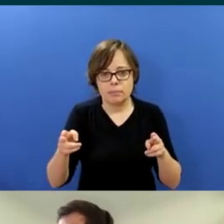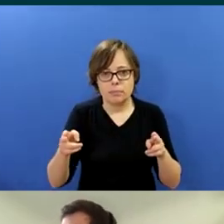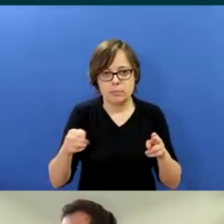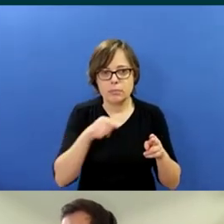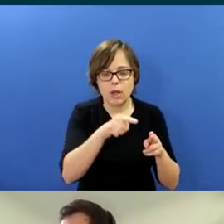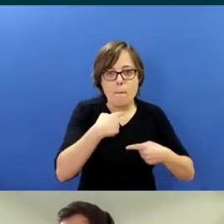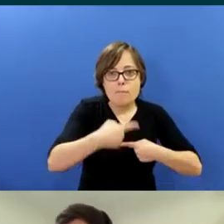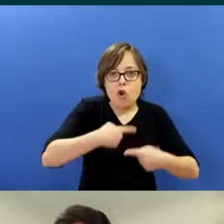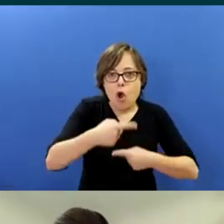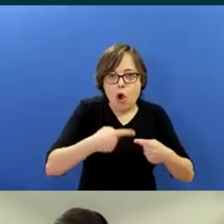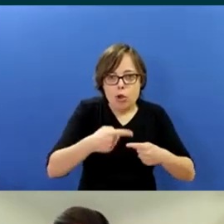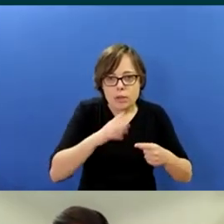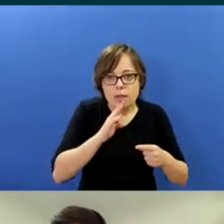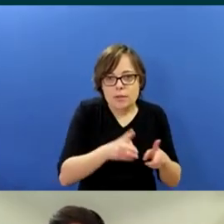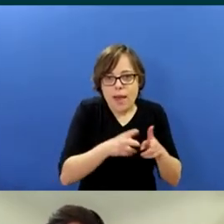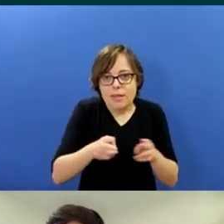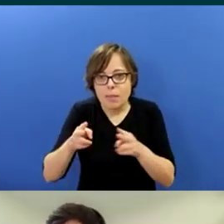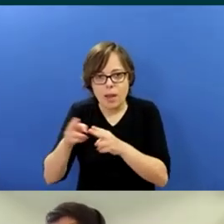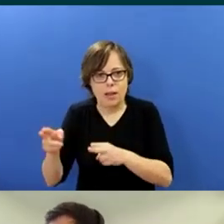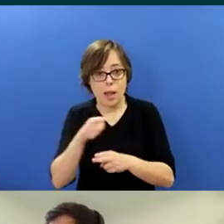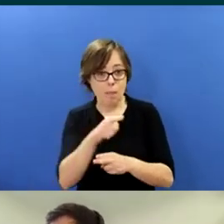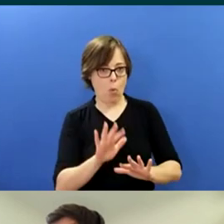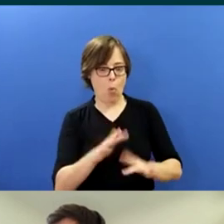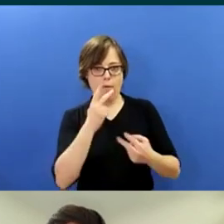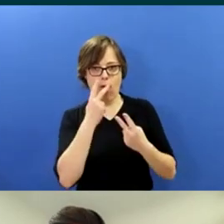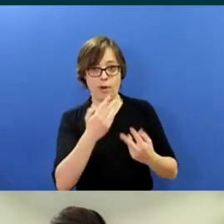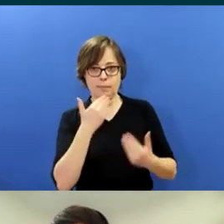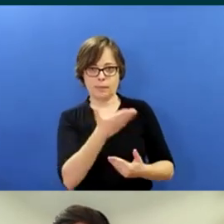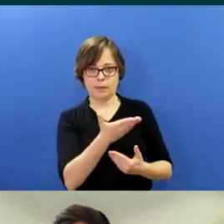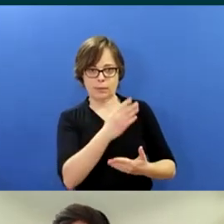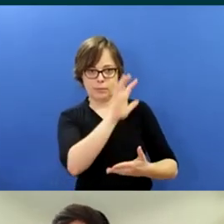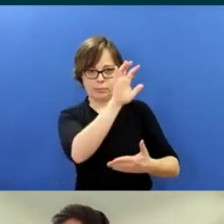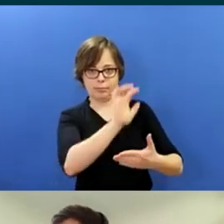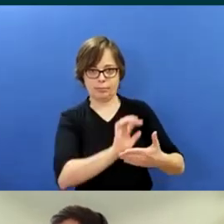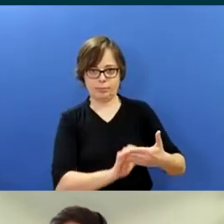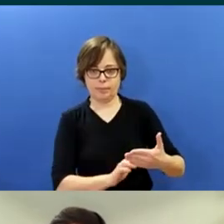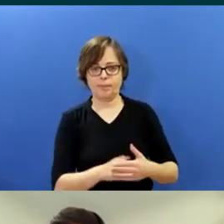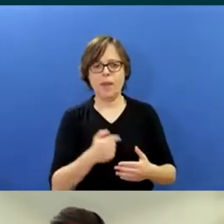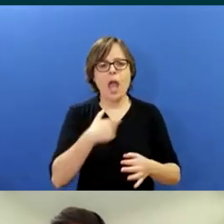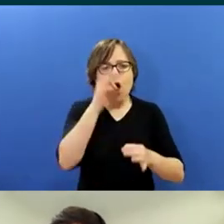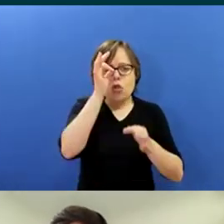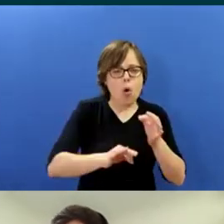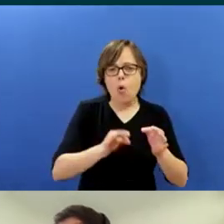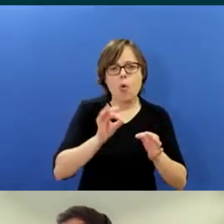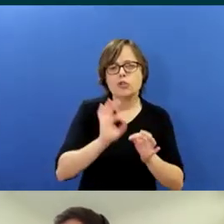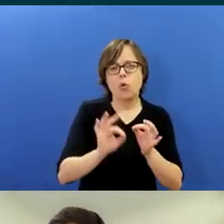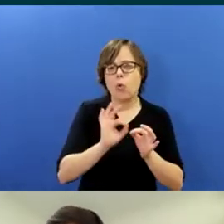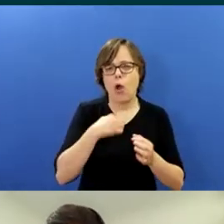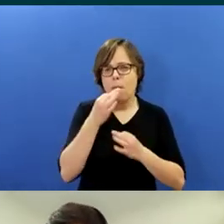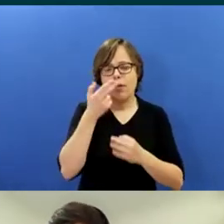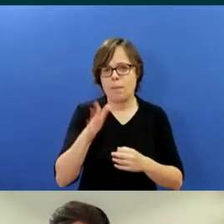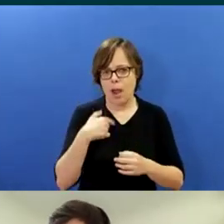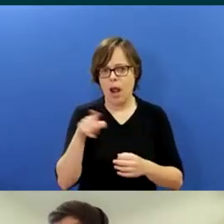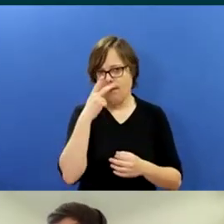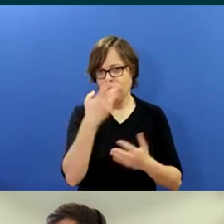of a participation process. I don't want to go into detail about this. The starting point here were political